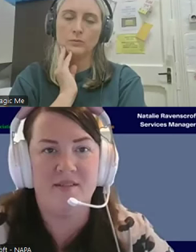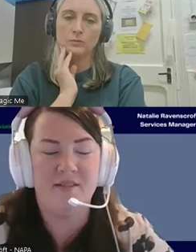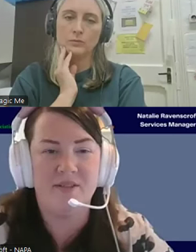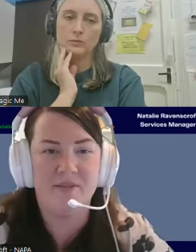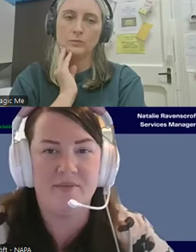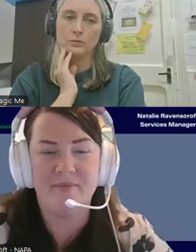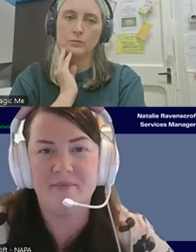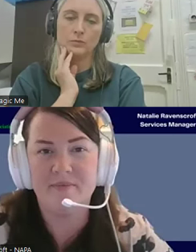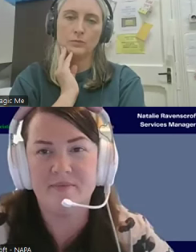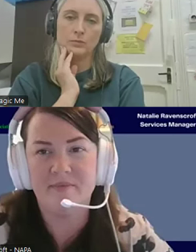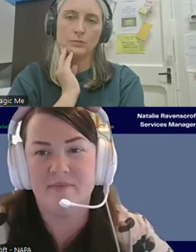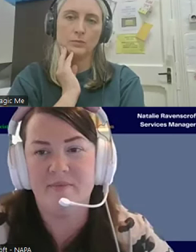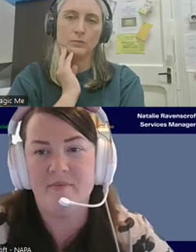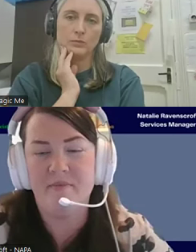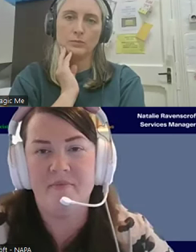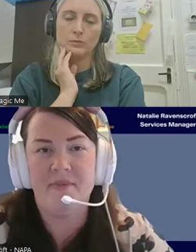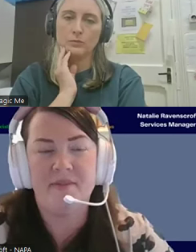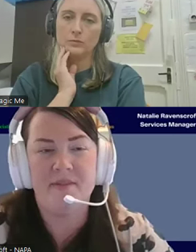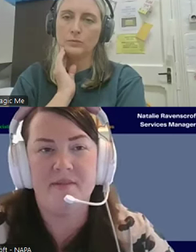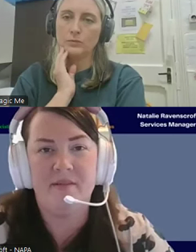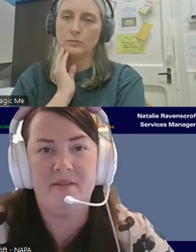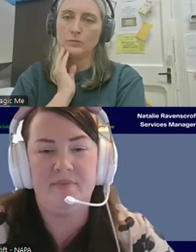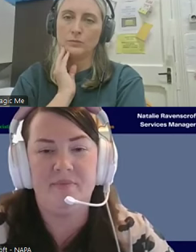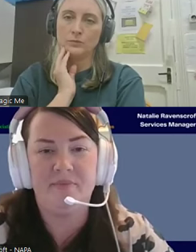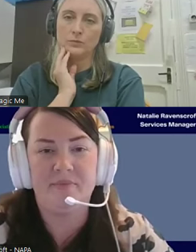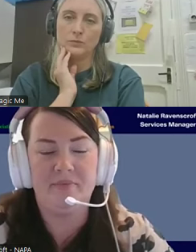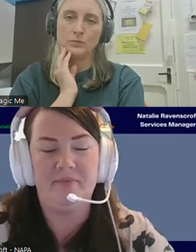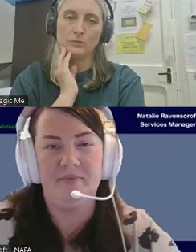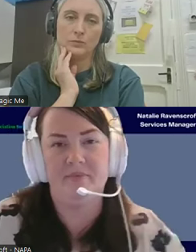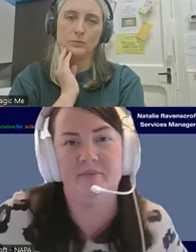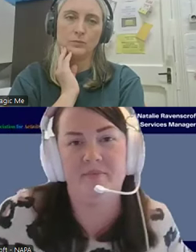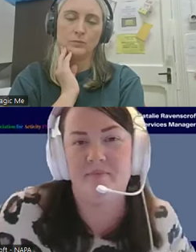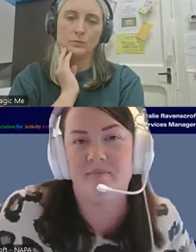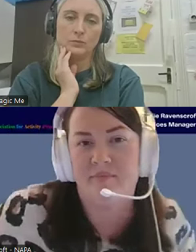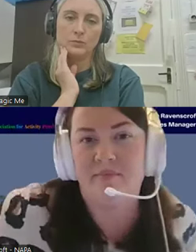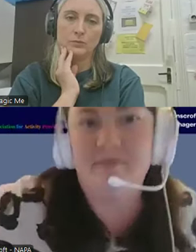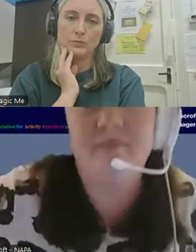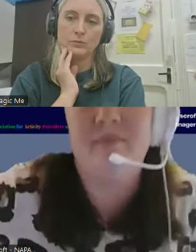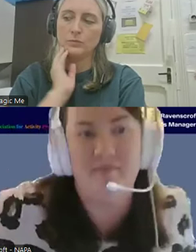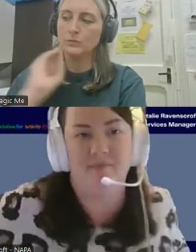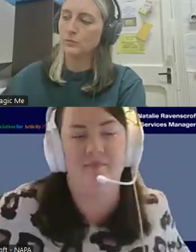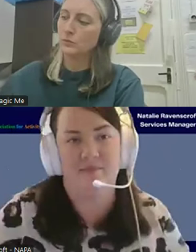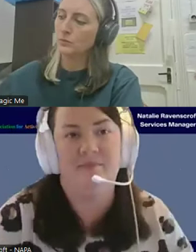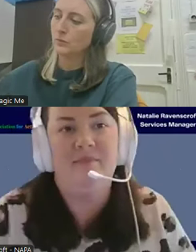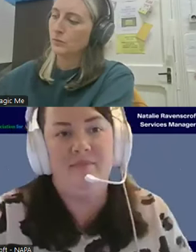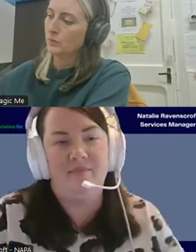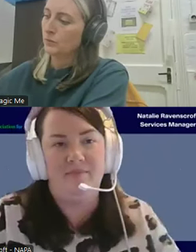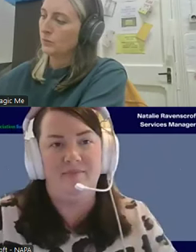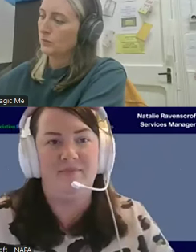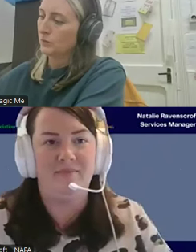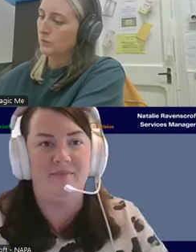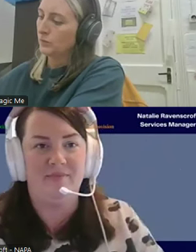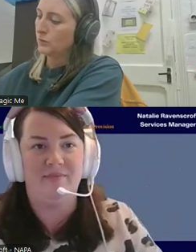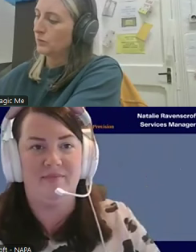representatives from across the creative aging sector. But also we held a survey, a national survey, and from the